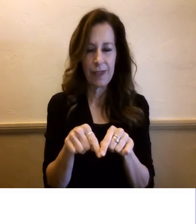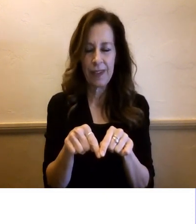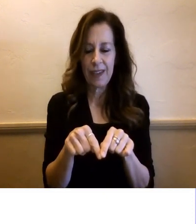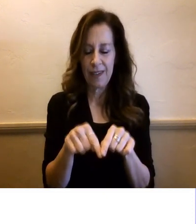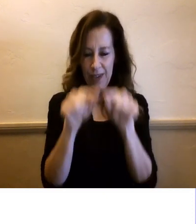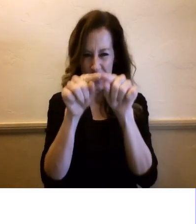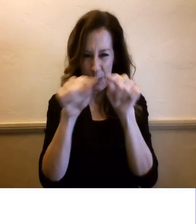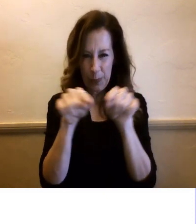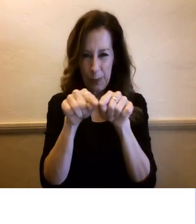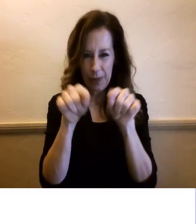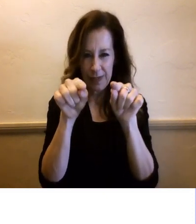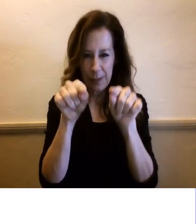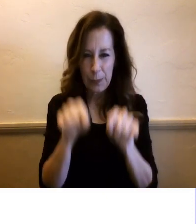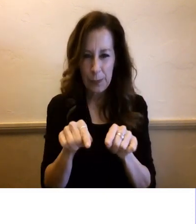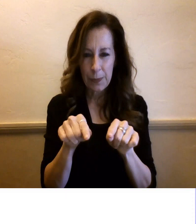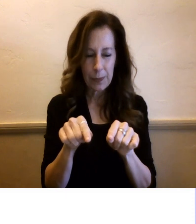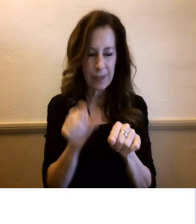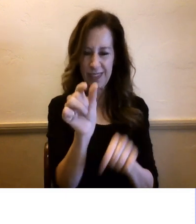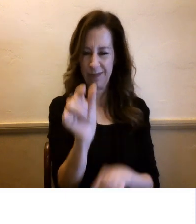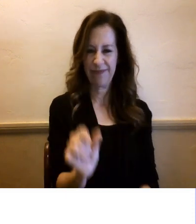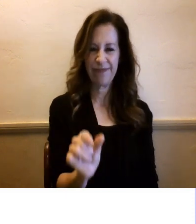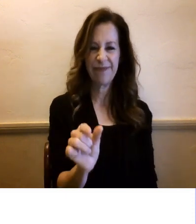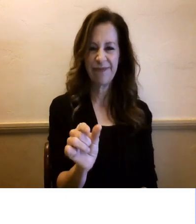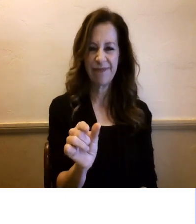then I draw that triangle,